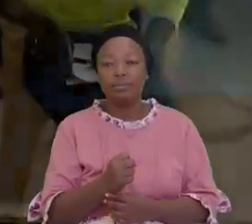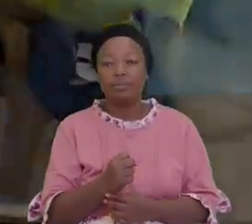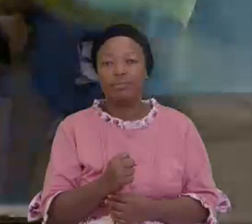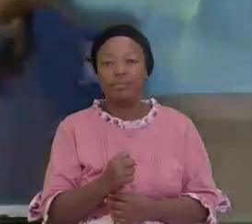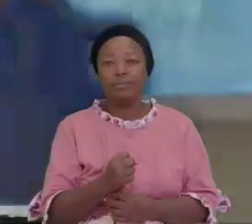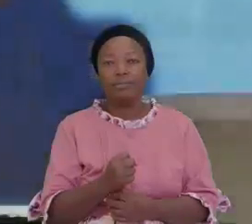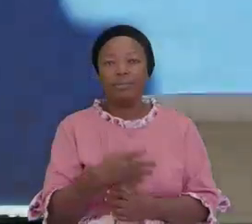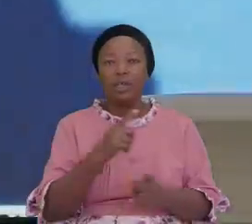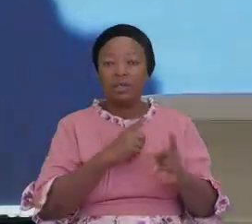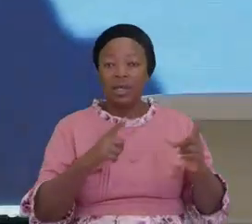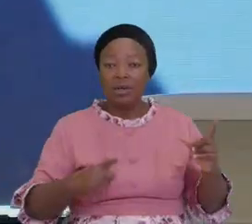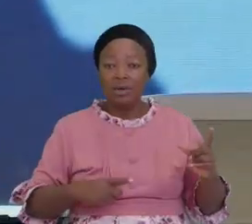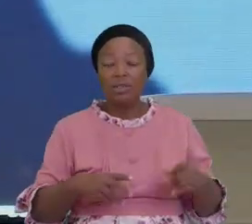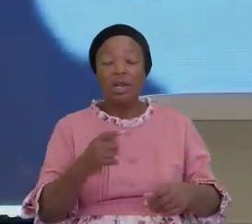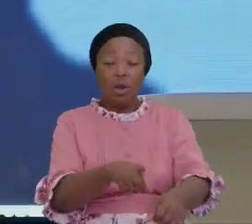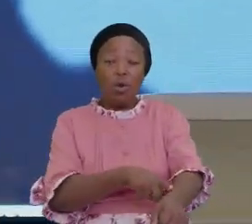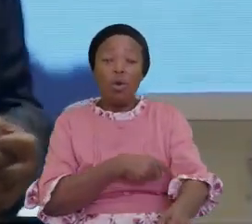The long-awaited revival.